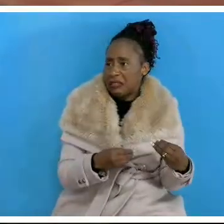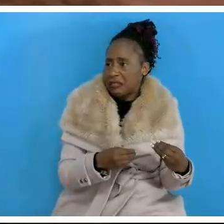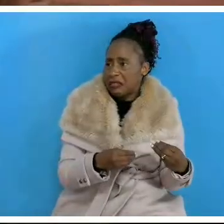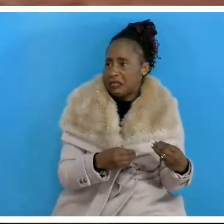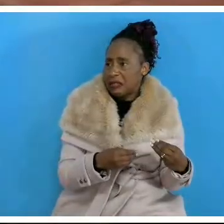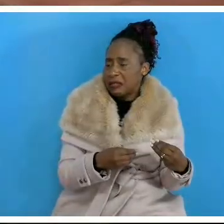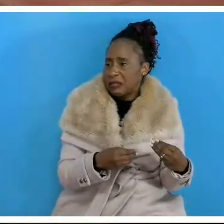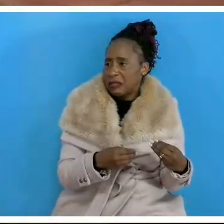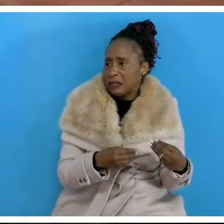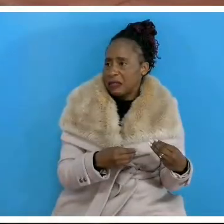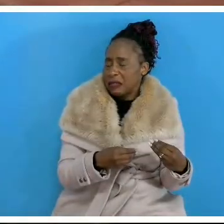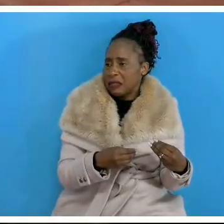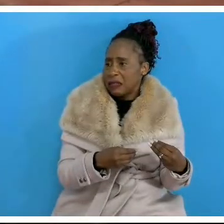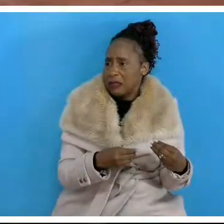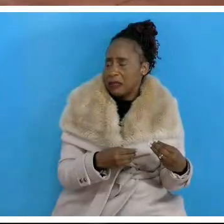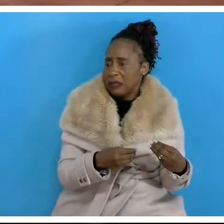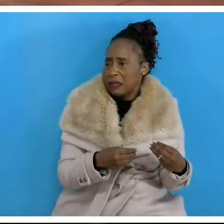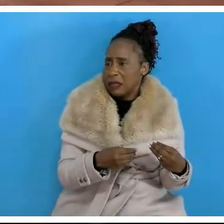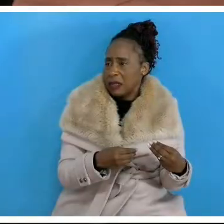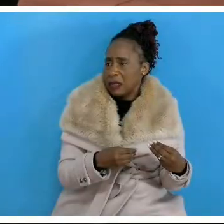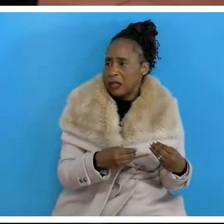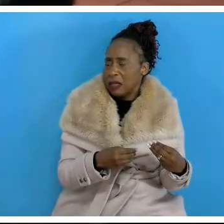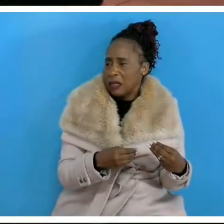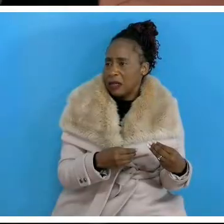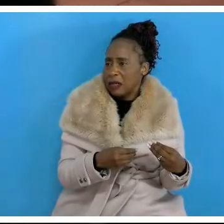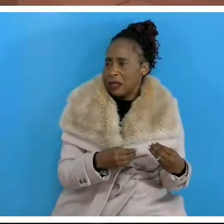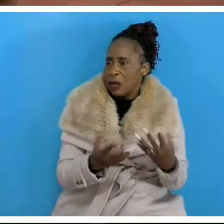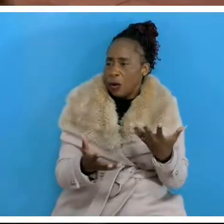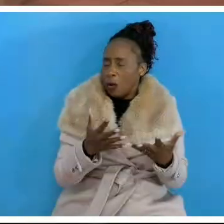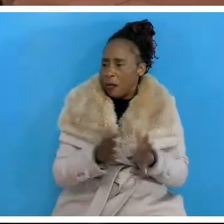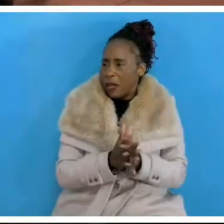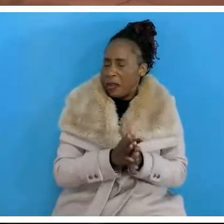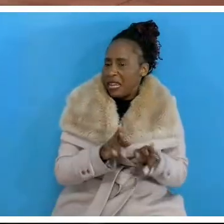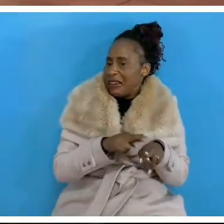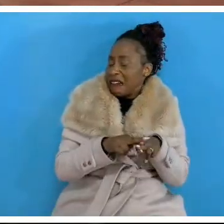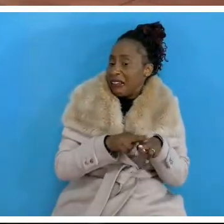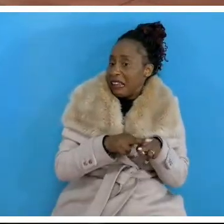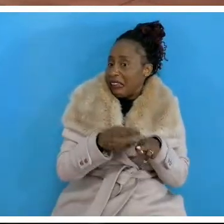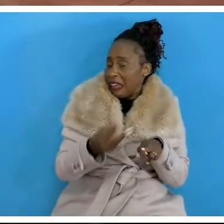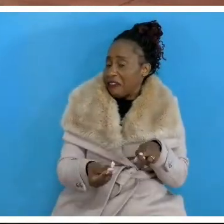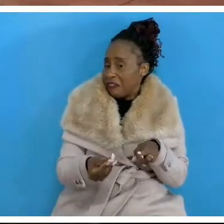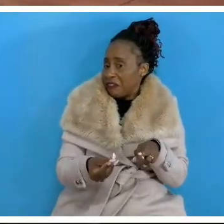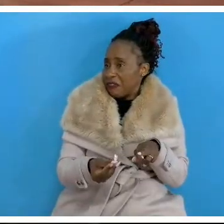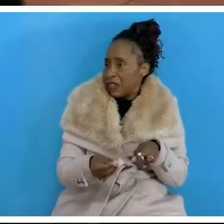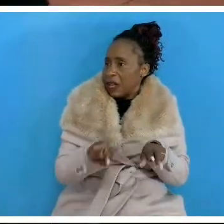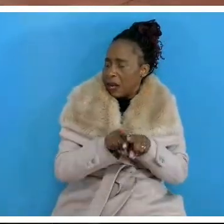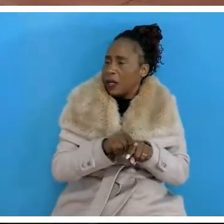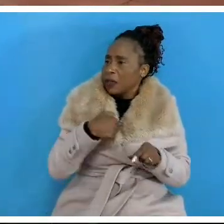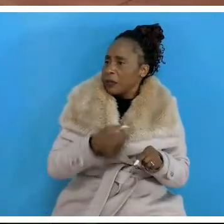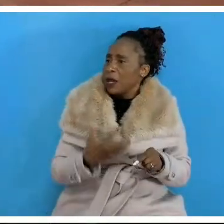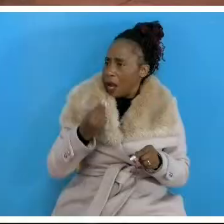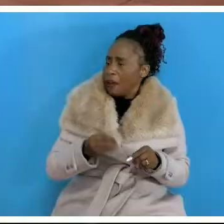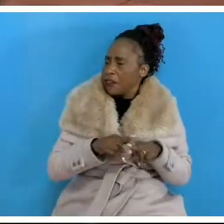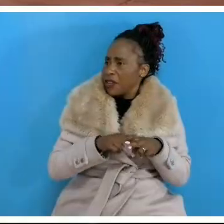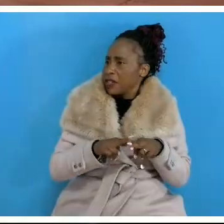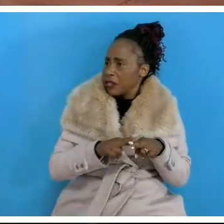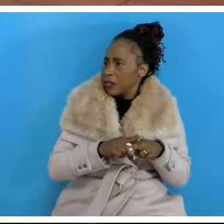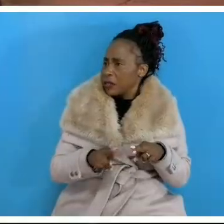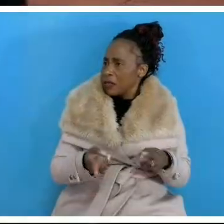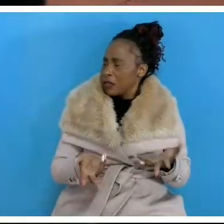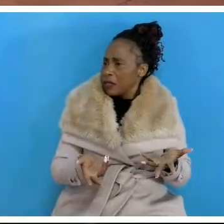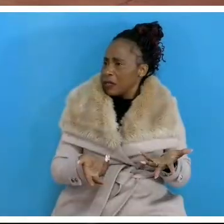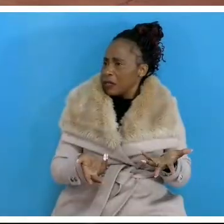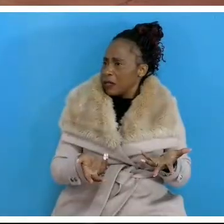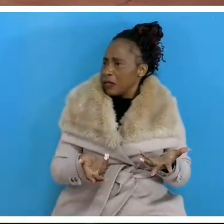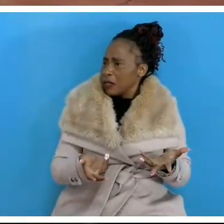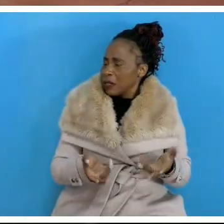they've got business or they've got maybe rentals and this and that and this and that. Like me, I've got rentals. I'll be quite, now